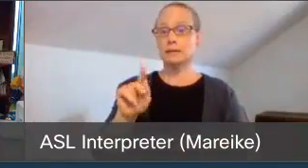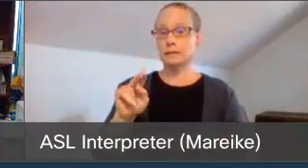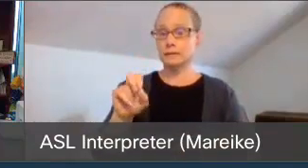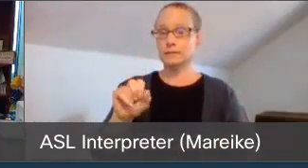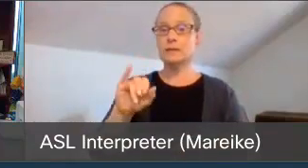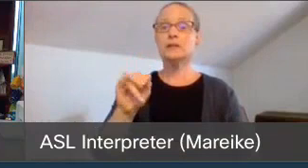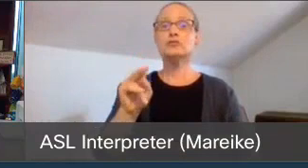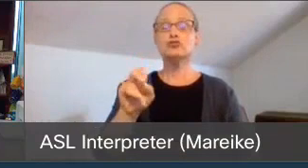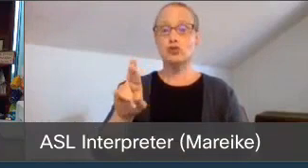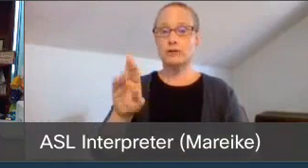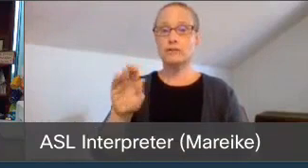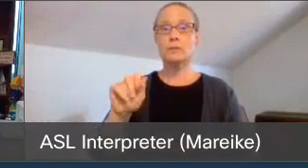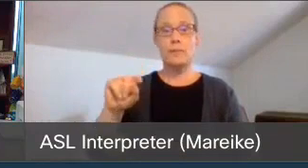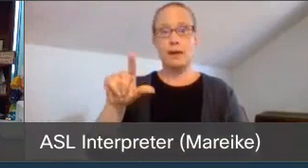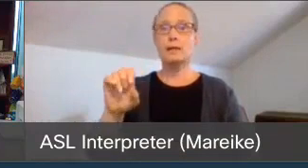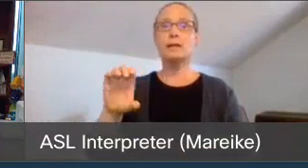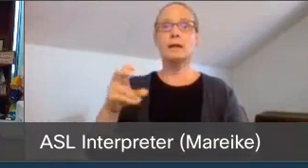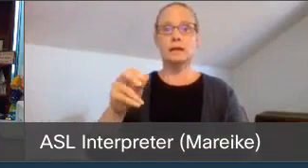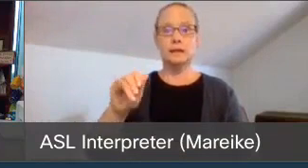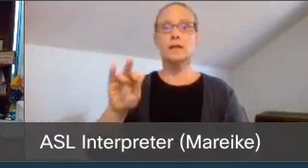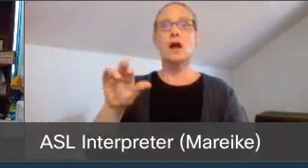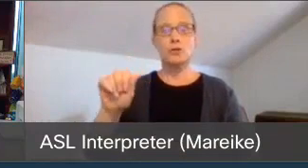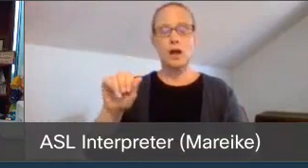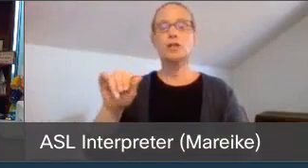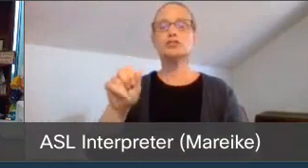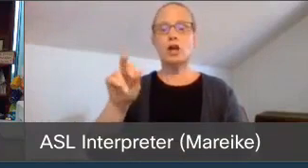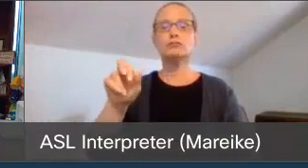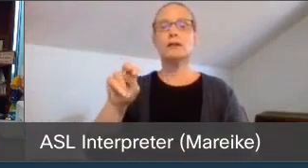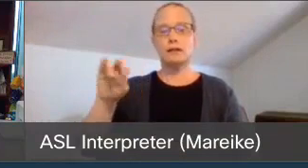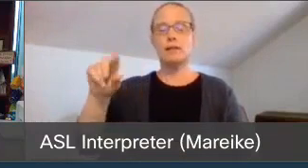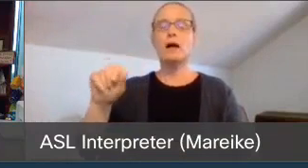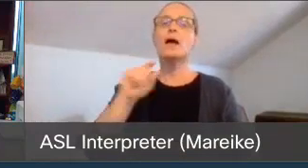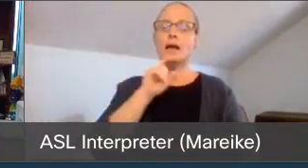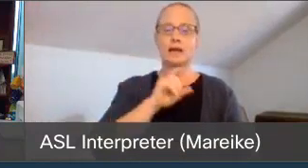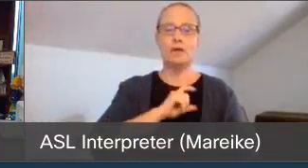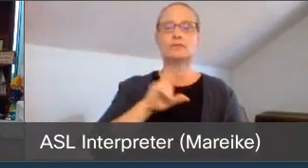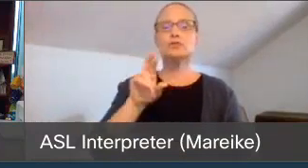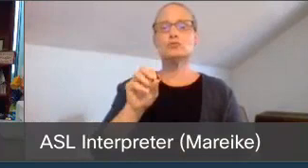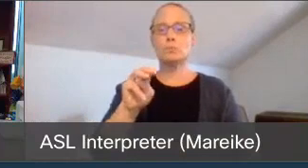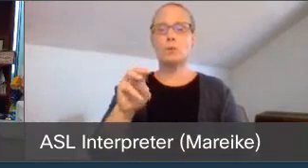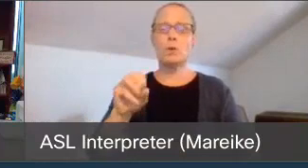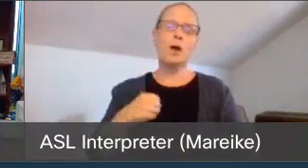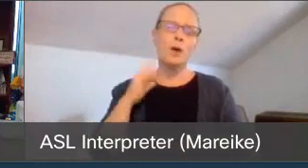Kiera Janilla, and Officer Ashley Romo, and I will introduce them shortly.